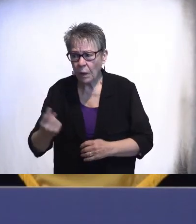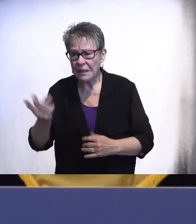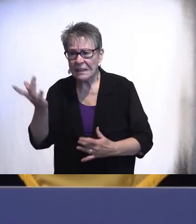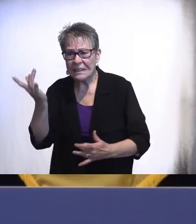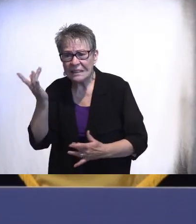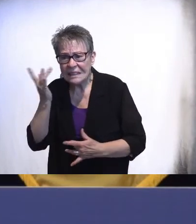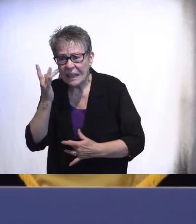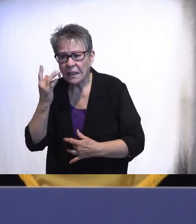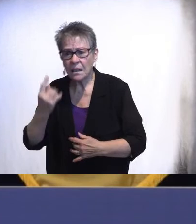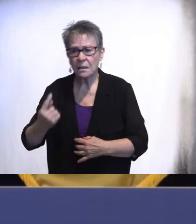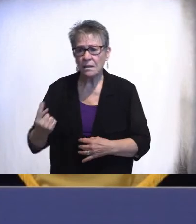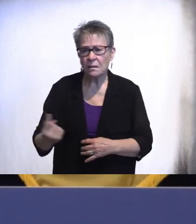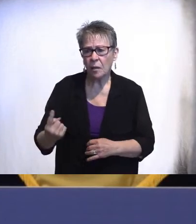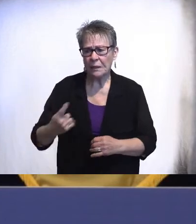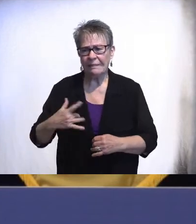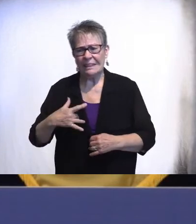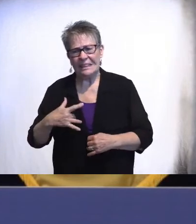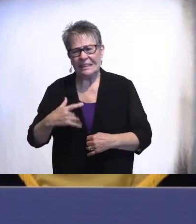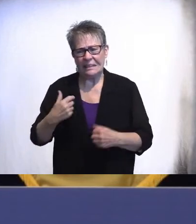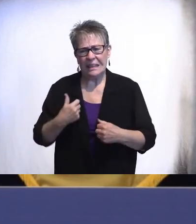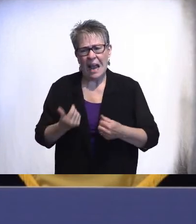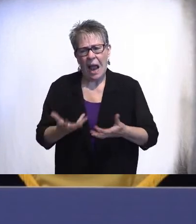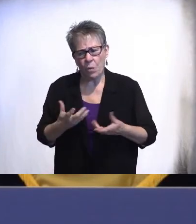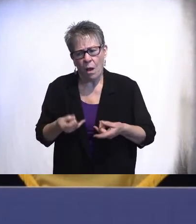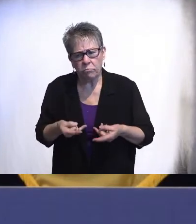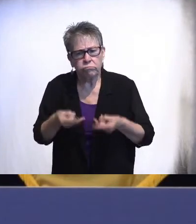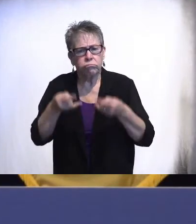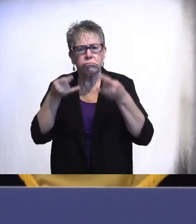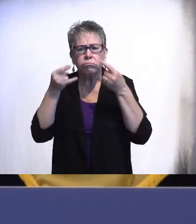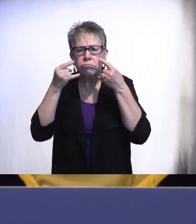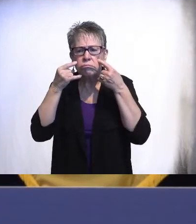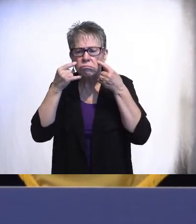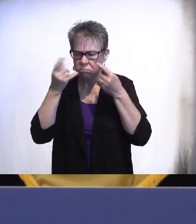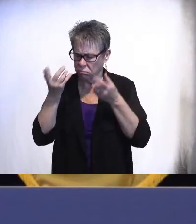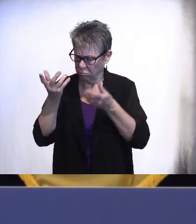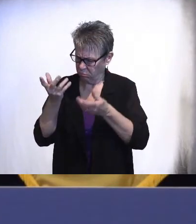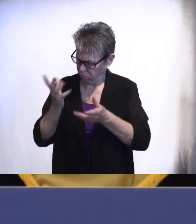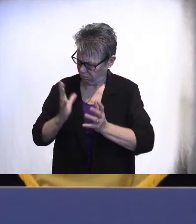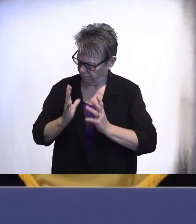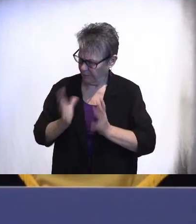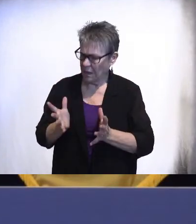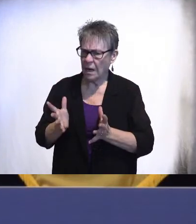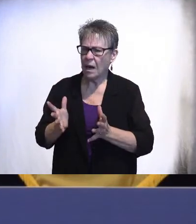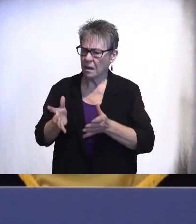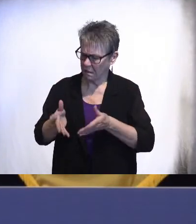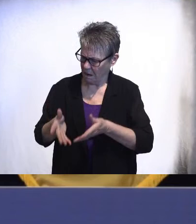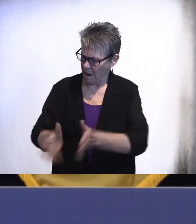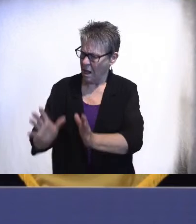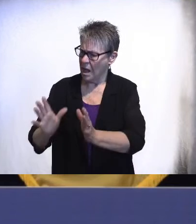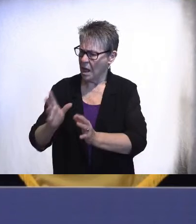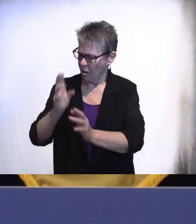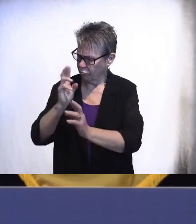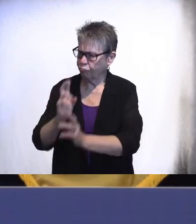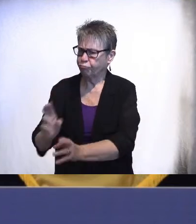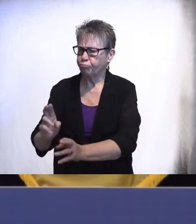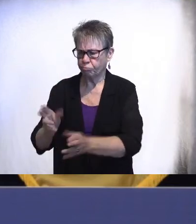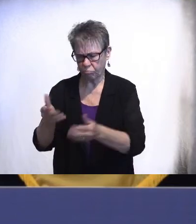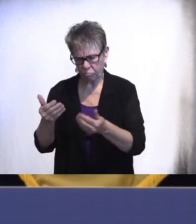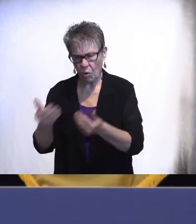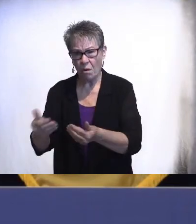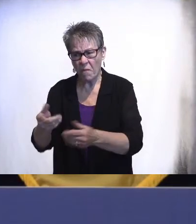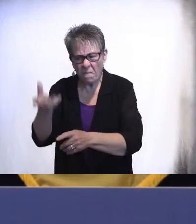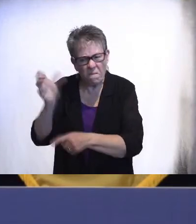to wear that mask, and mandating you to not wear it is not on. So that's the real reason. And again, I